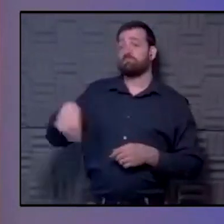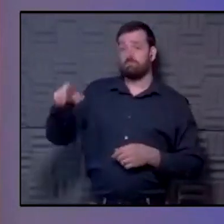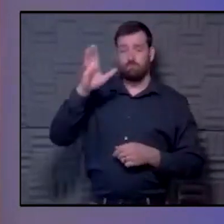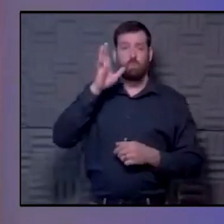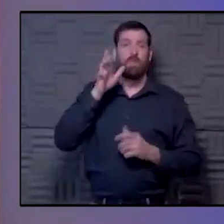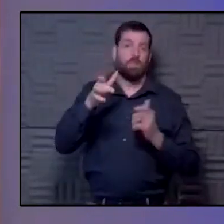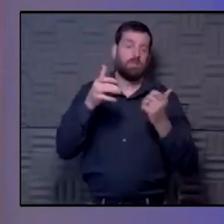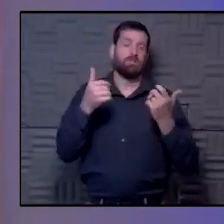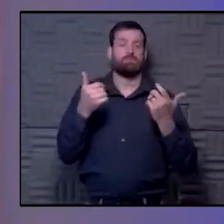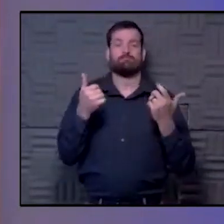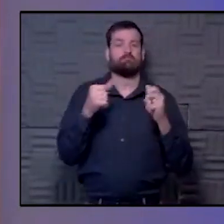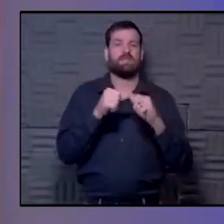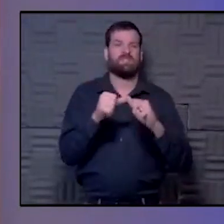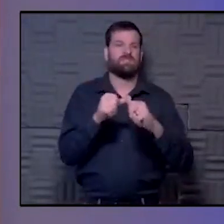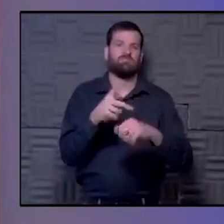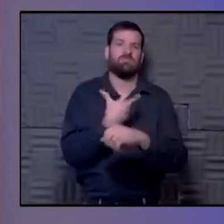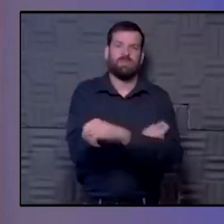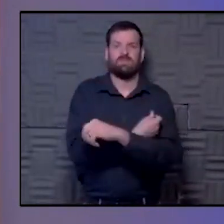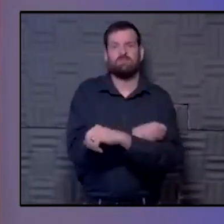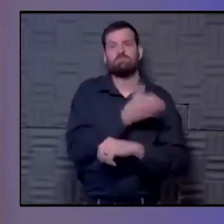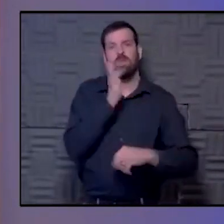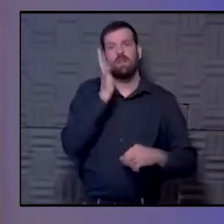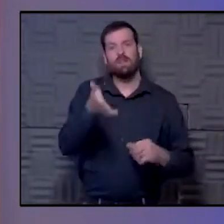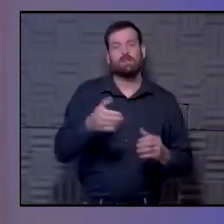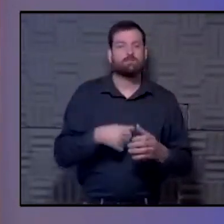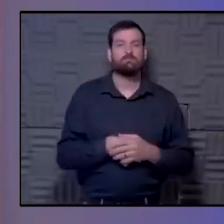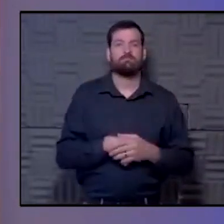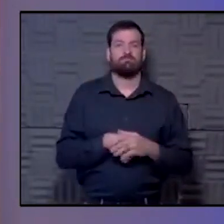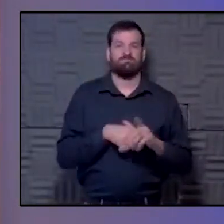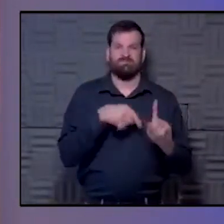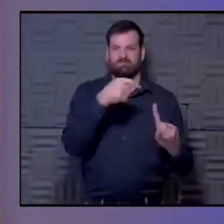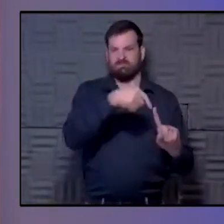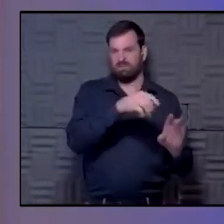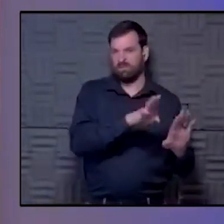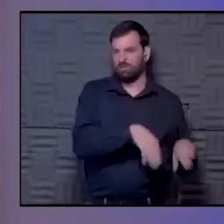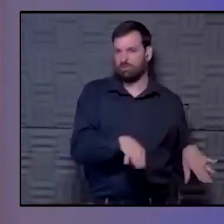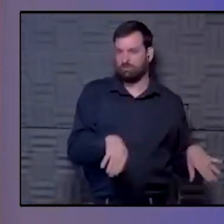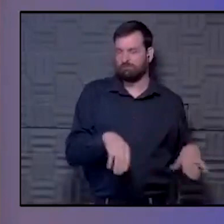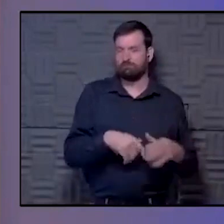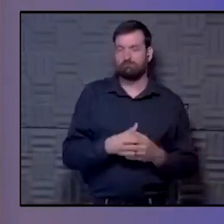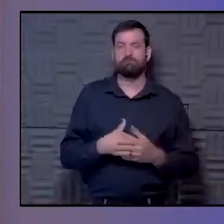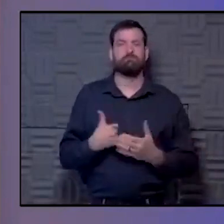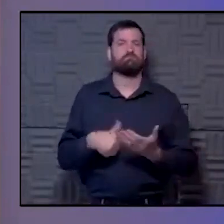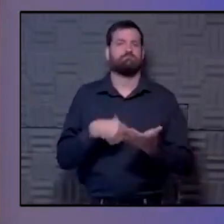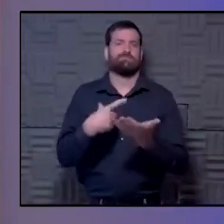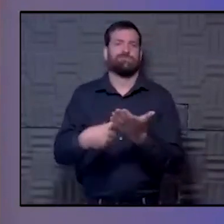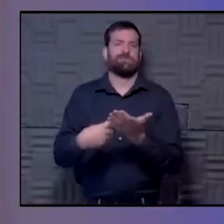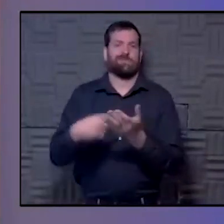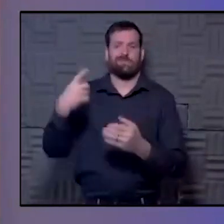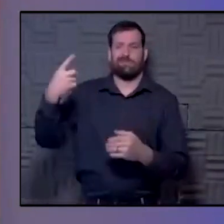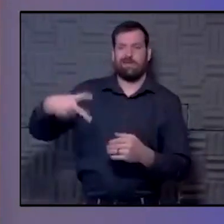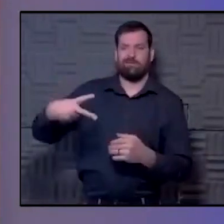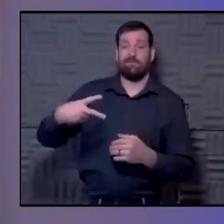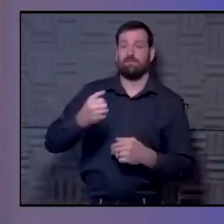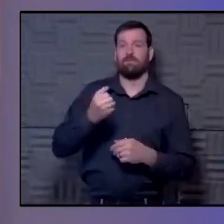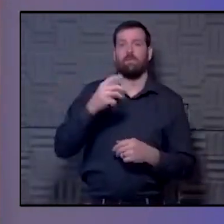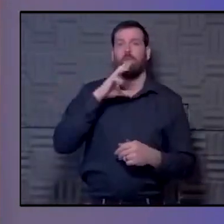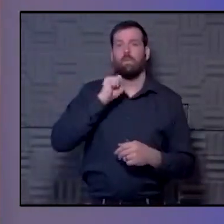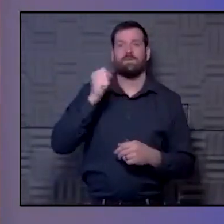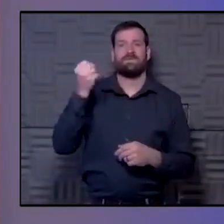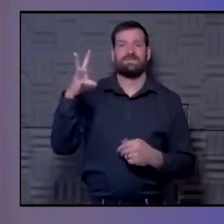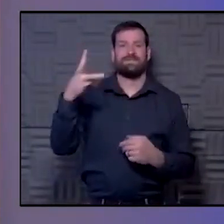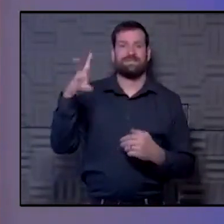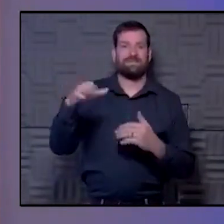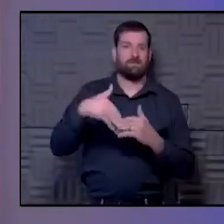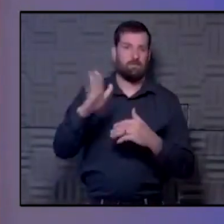to vaccinate, and it's children. So when we talk about half of the tribe, it's 16 years of age and older.